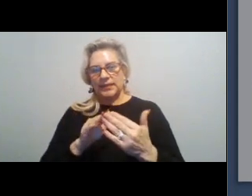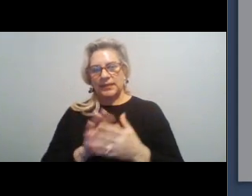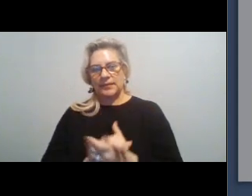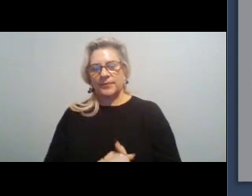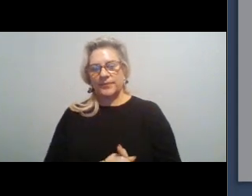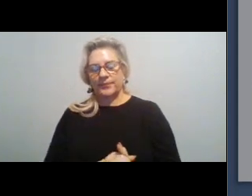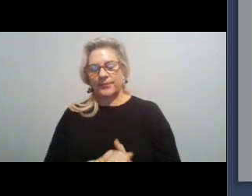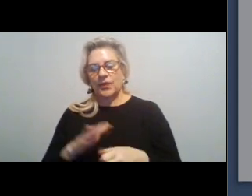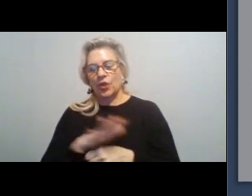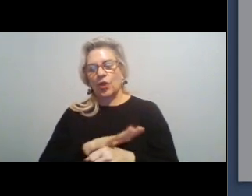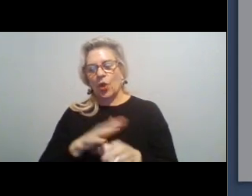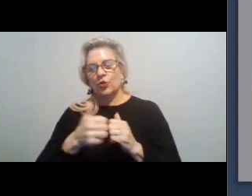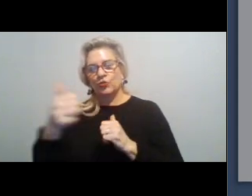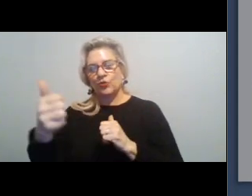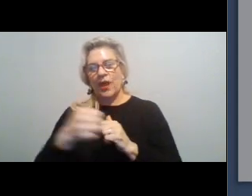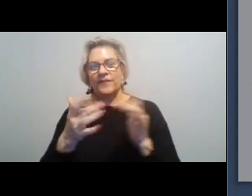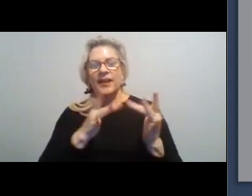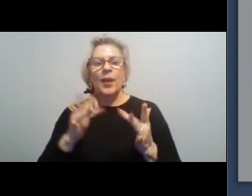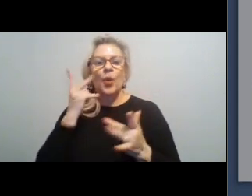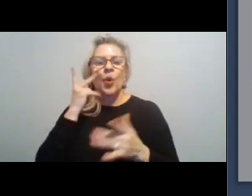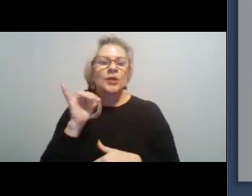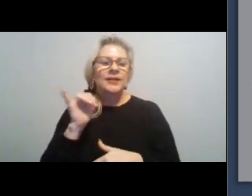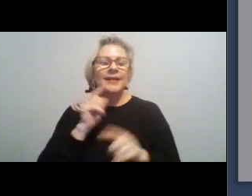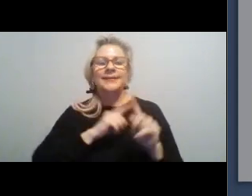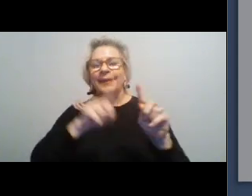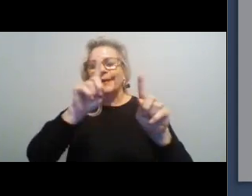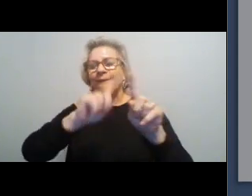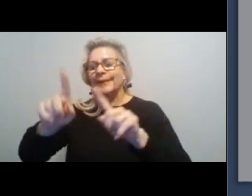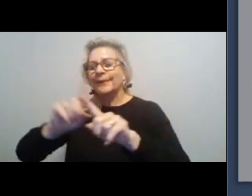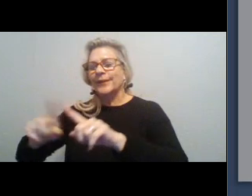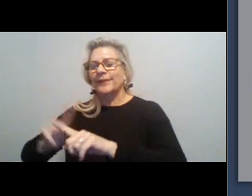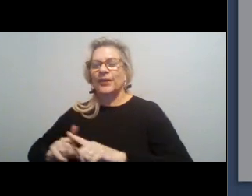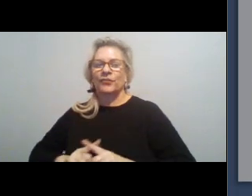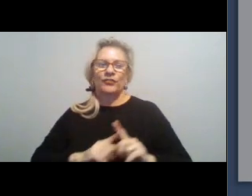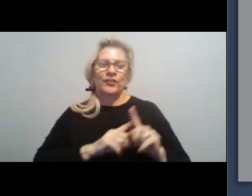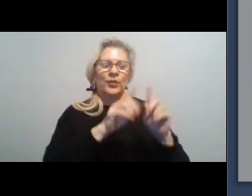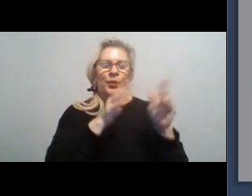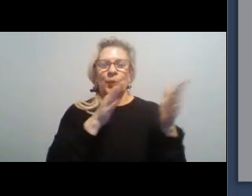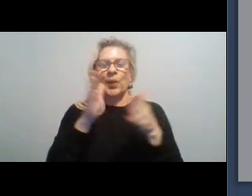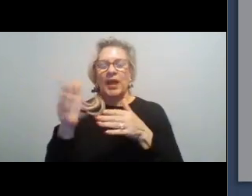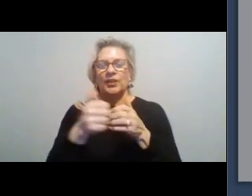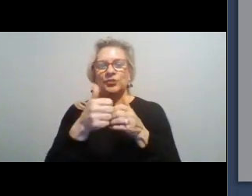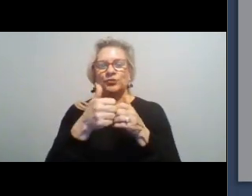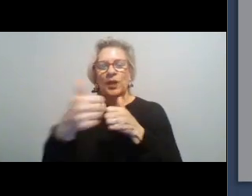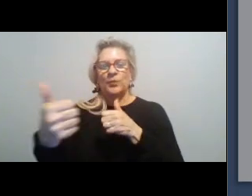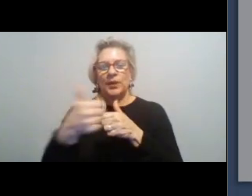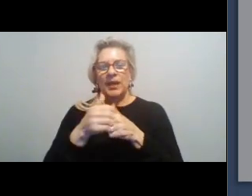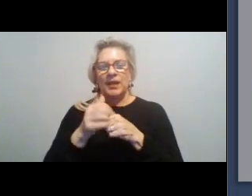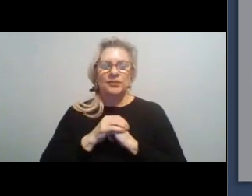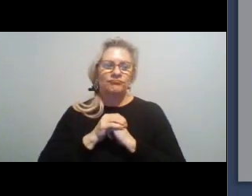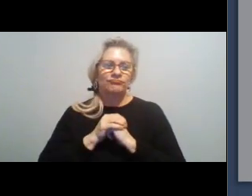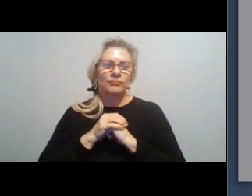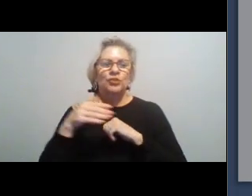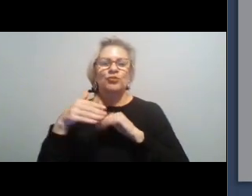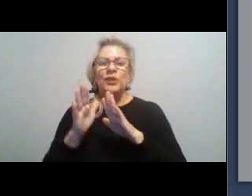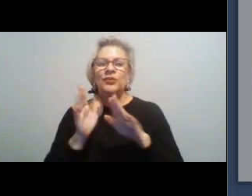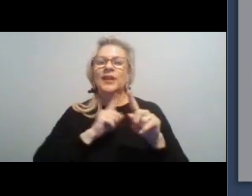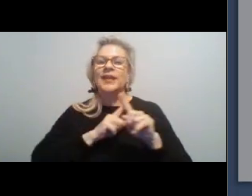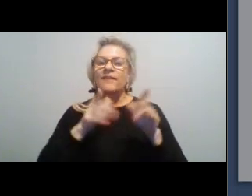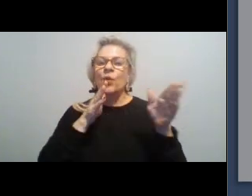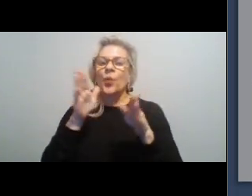The local travel network looks like this. It's all kinds of micromobility vehicles, and it's addressing those kinds of ways of getting